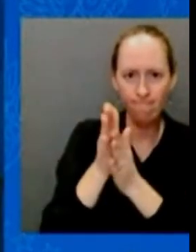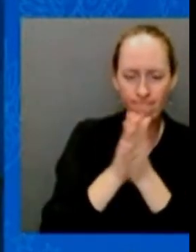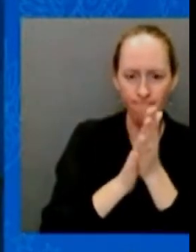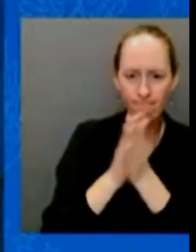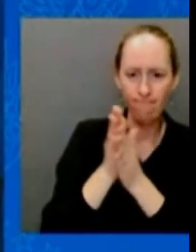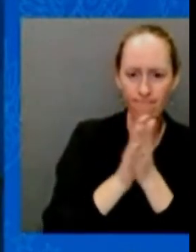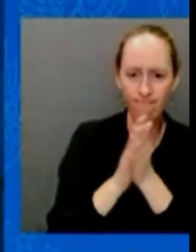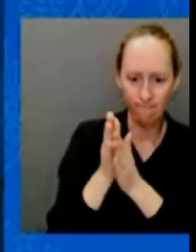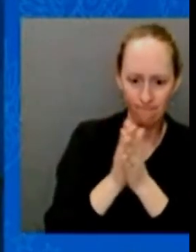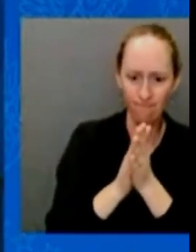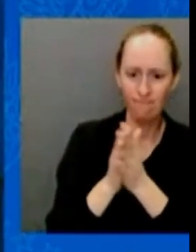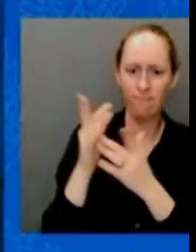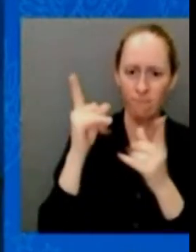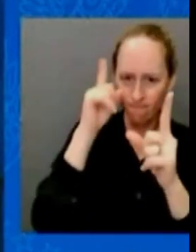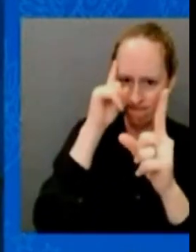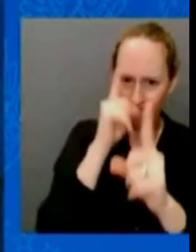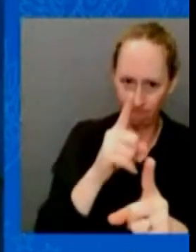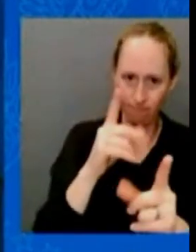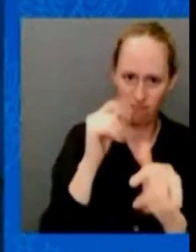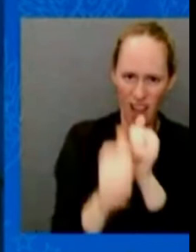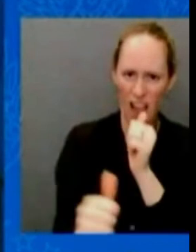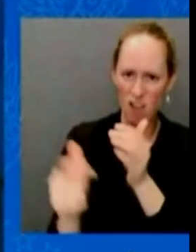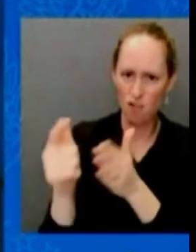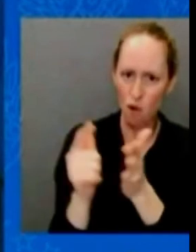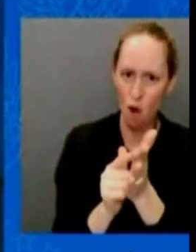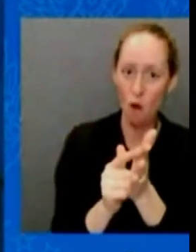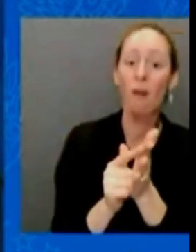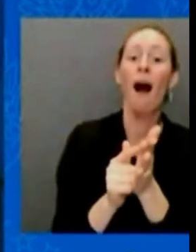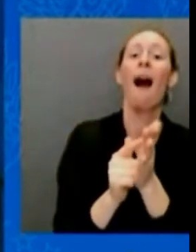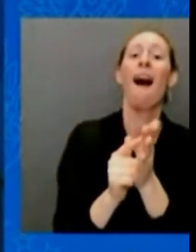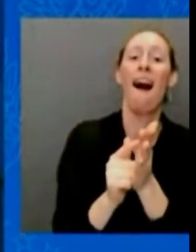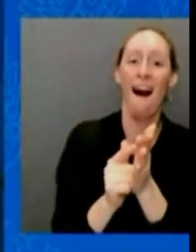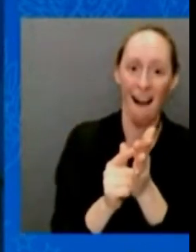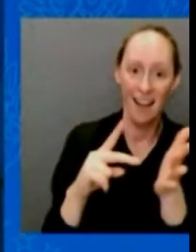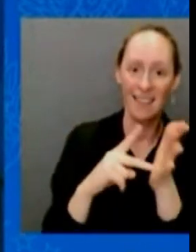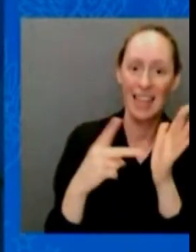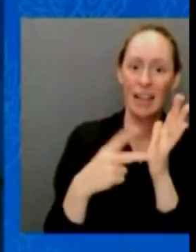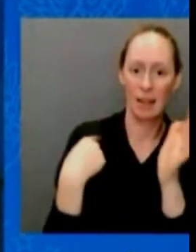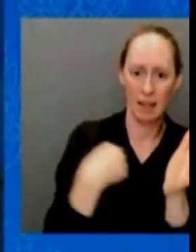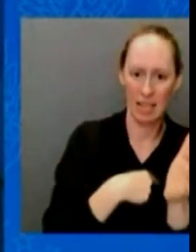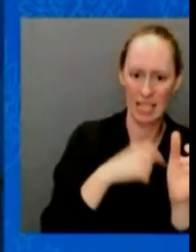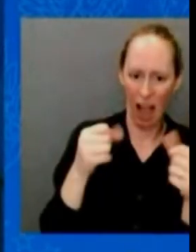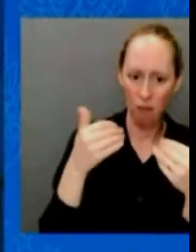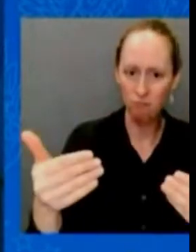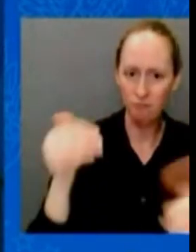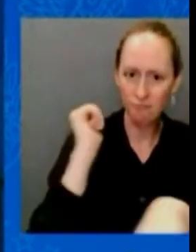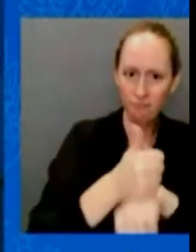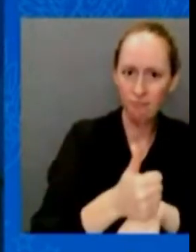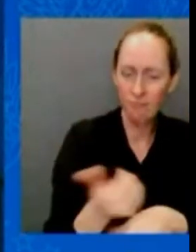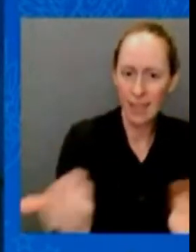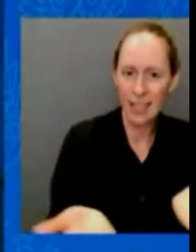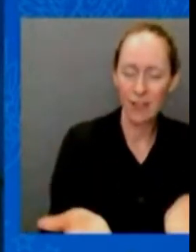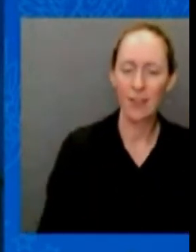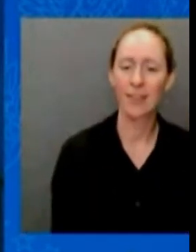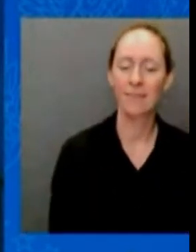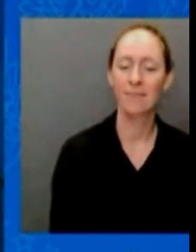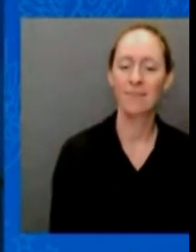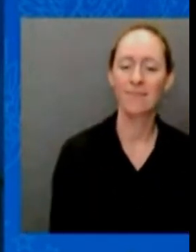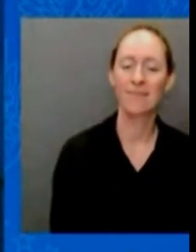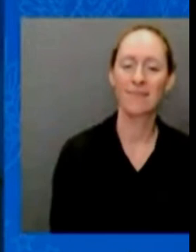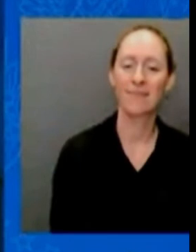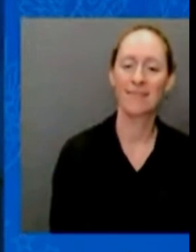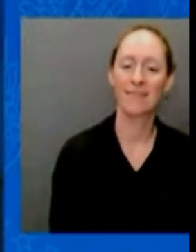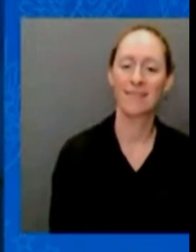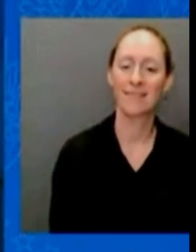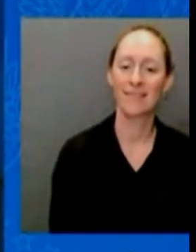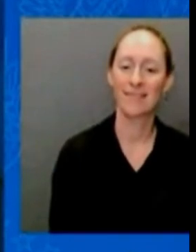Development that is helping level the playing field. Governor, you were visionary, creative,